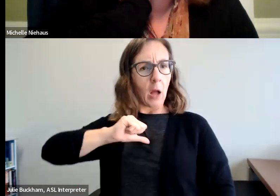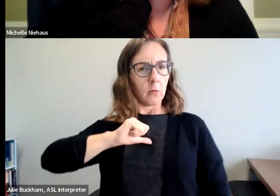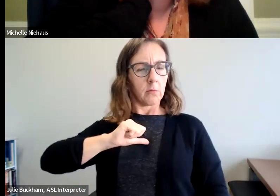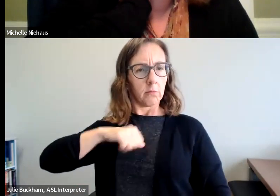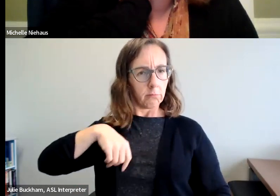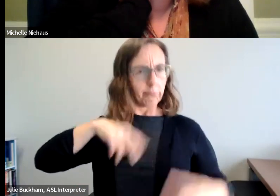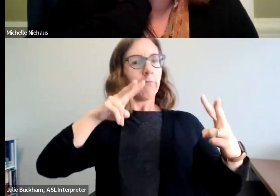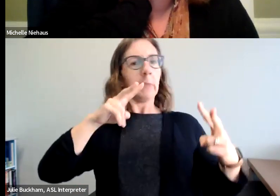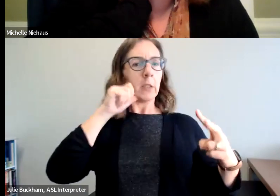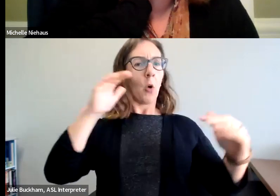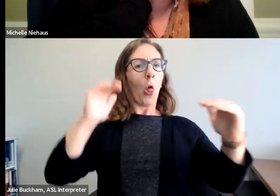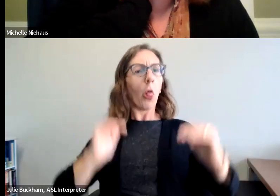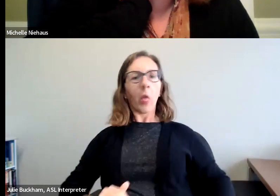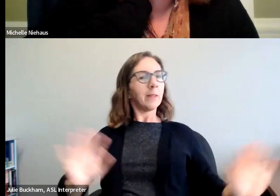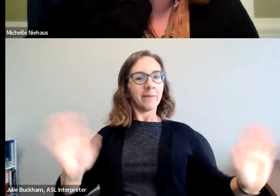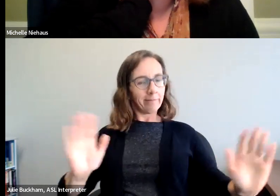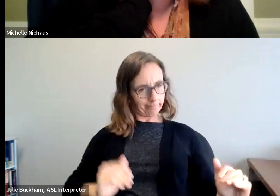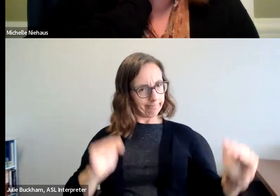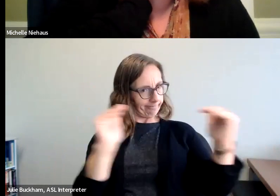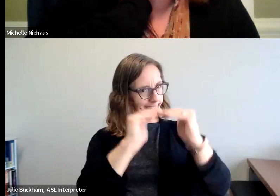in the eye.